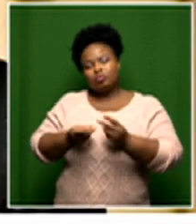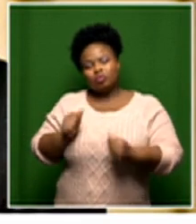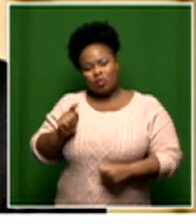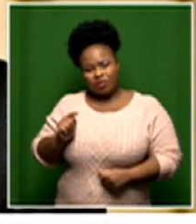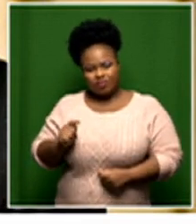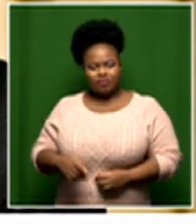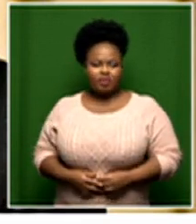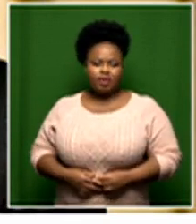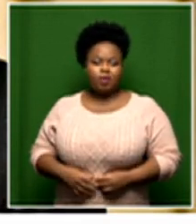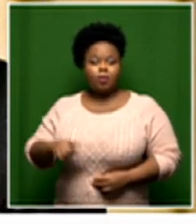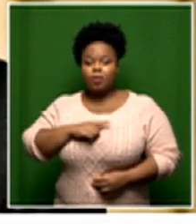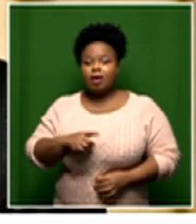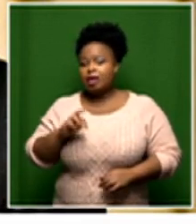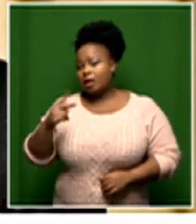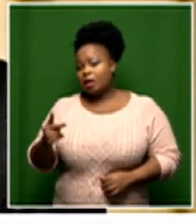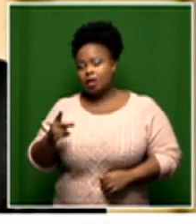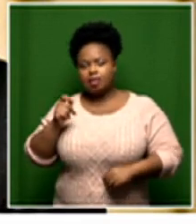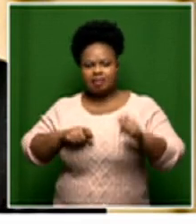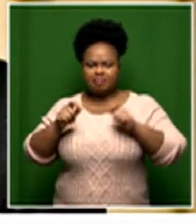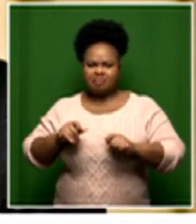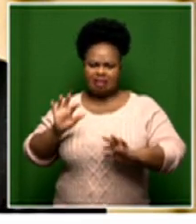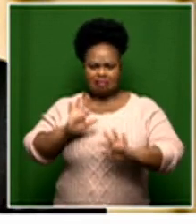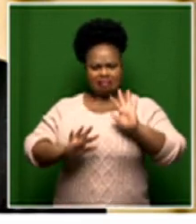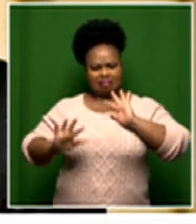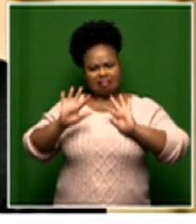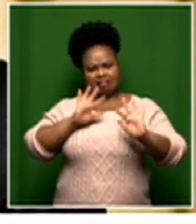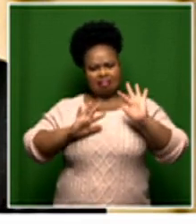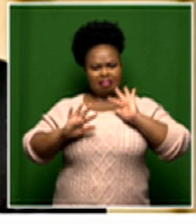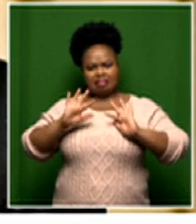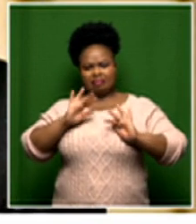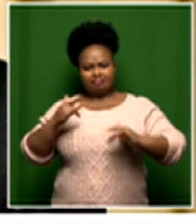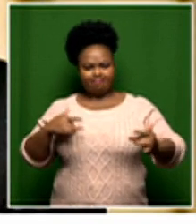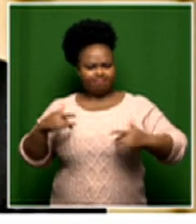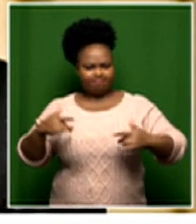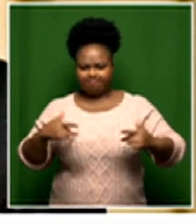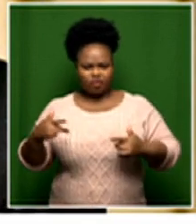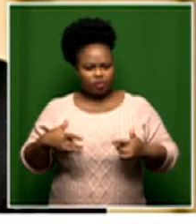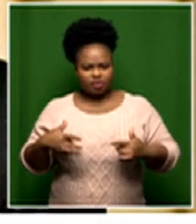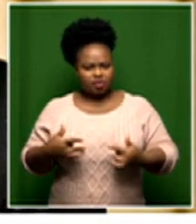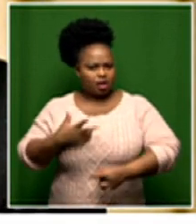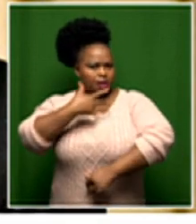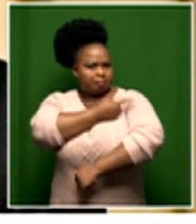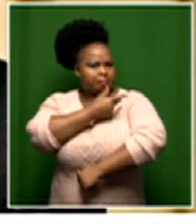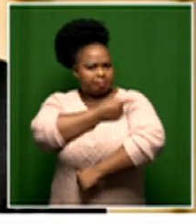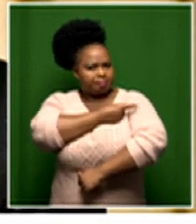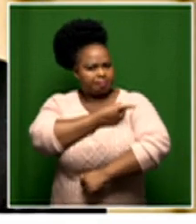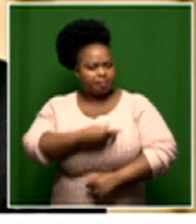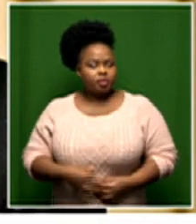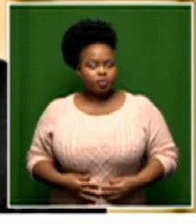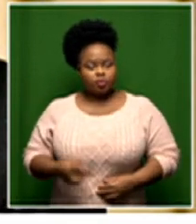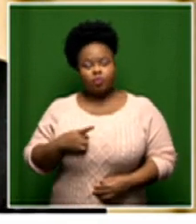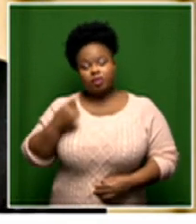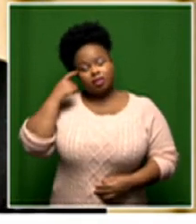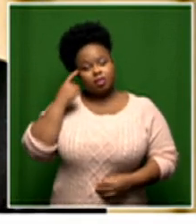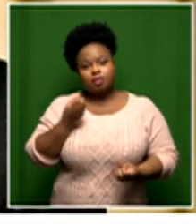that there are people who are very concerned about the vaccines. We think that there are a lot